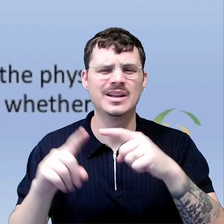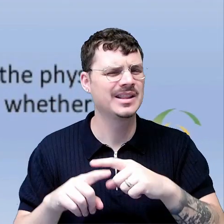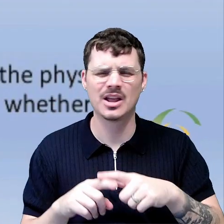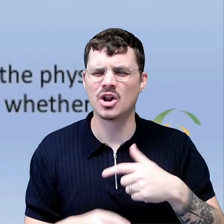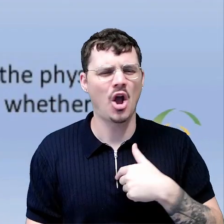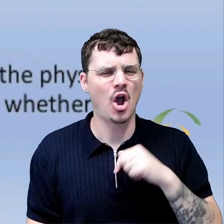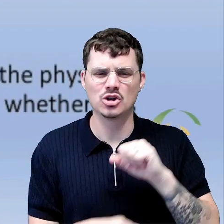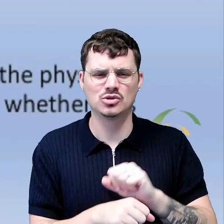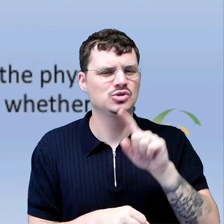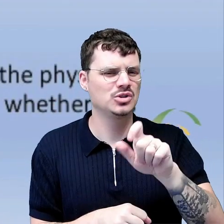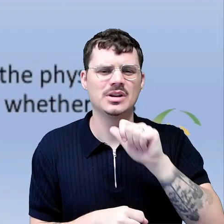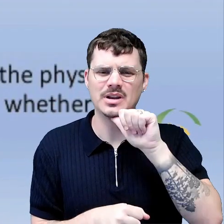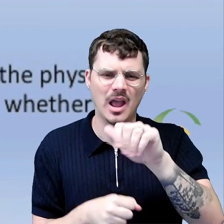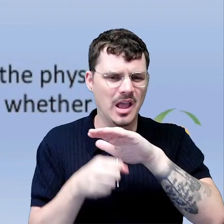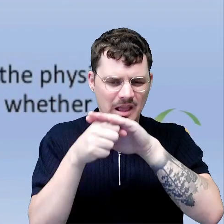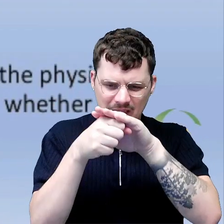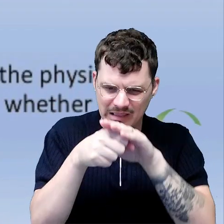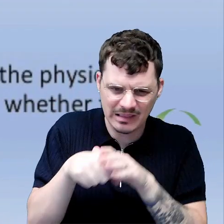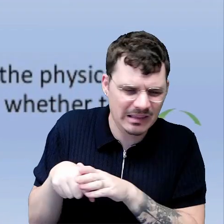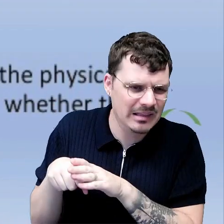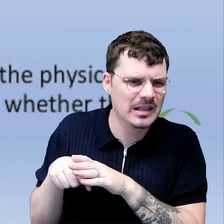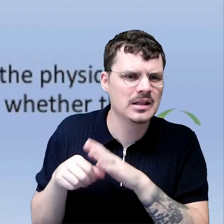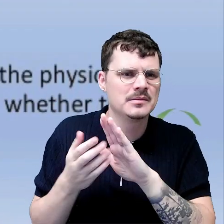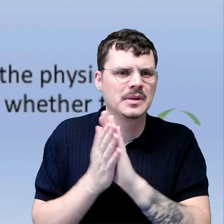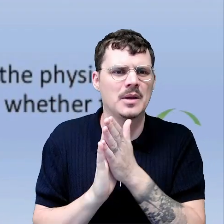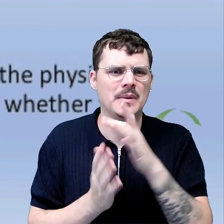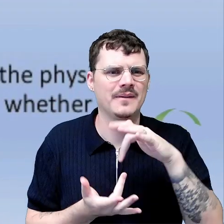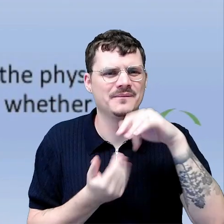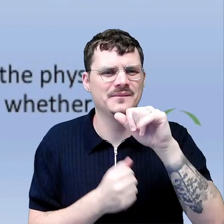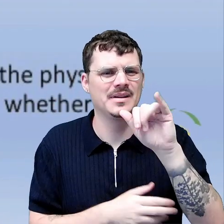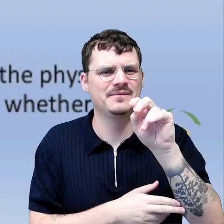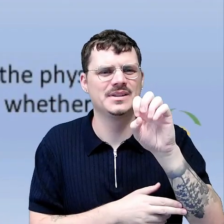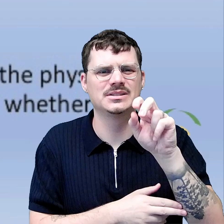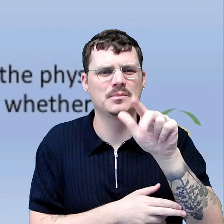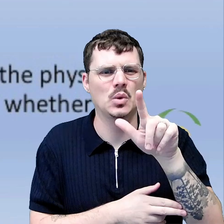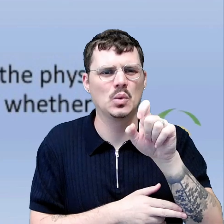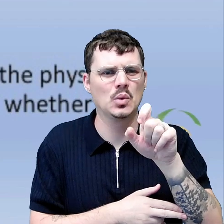then we should not be trying to make people invisible,